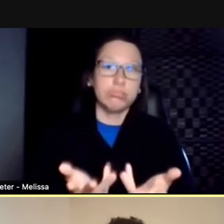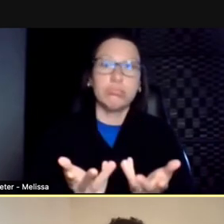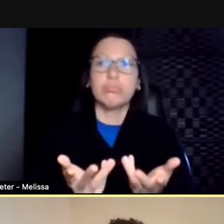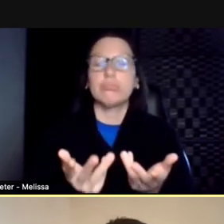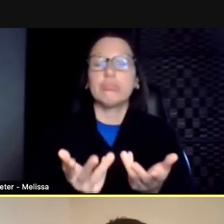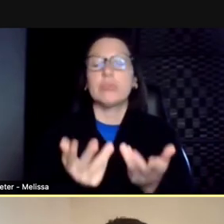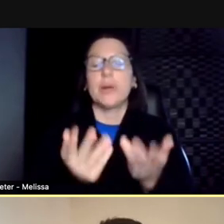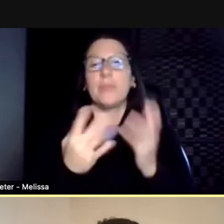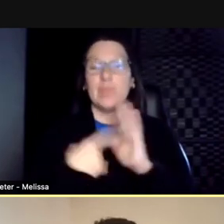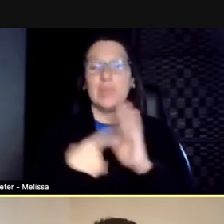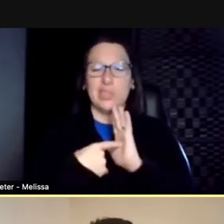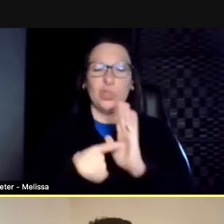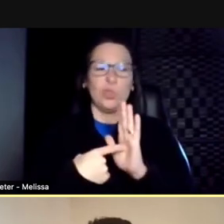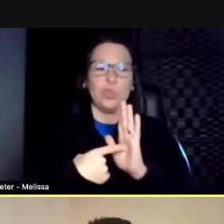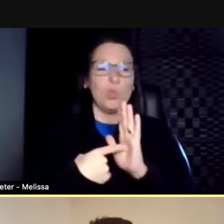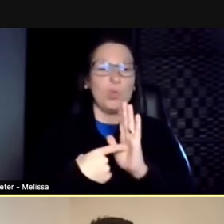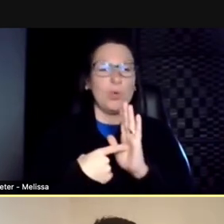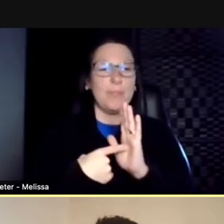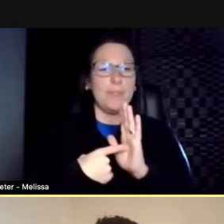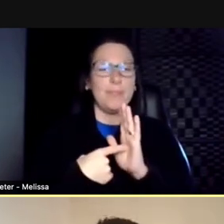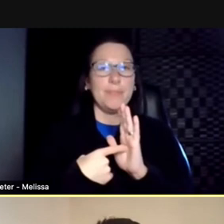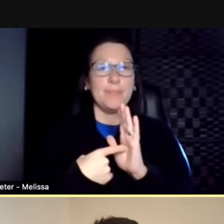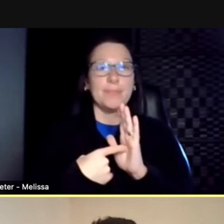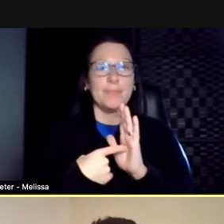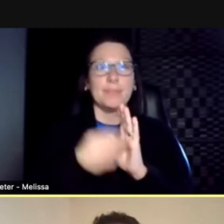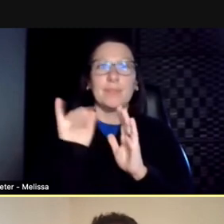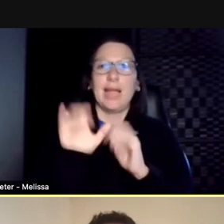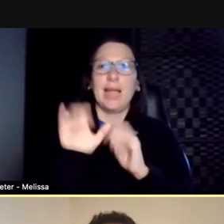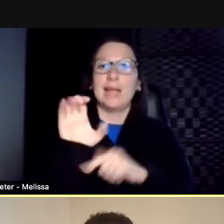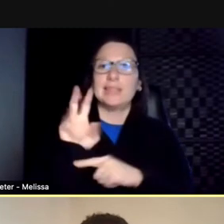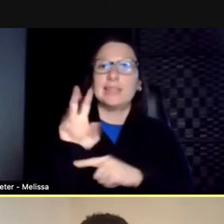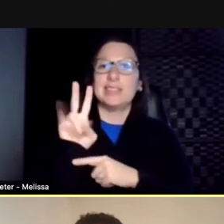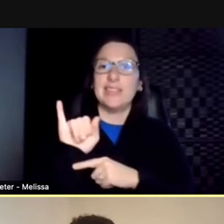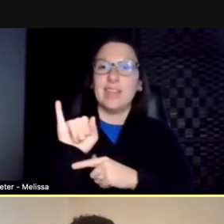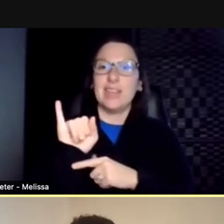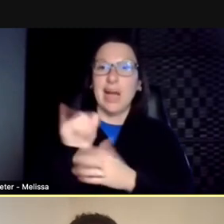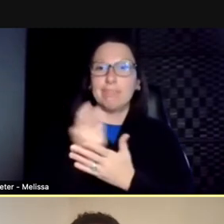exhibiting those, CVI meltdown behaviors.